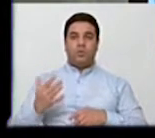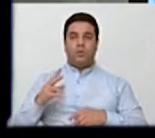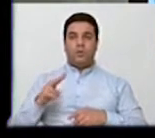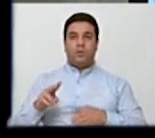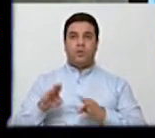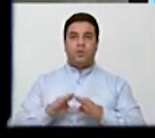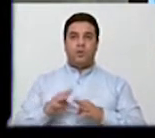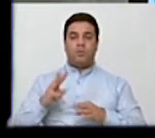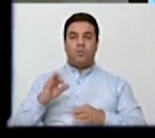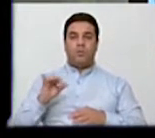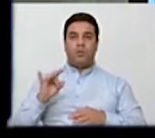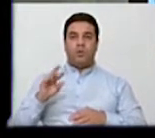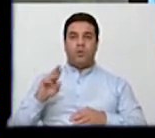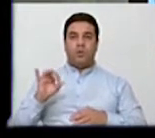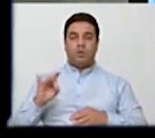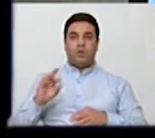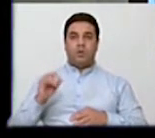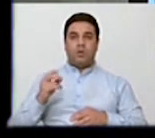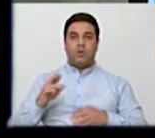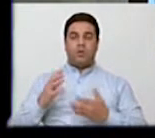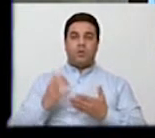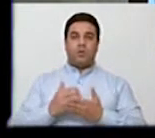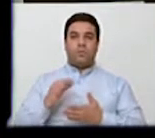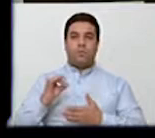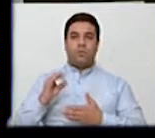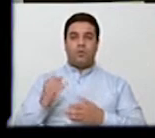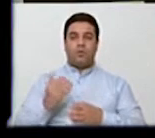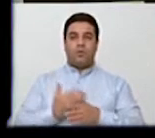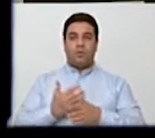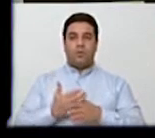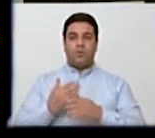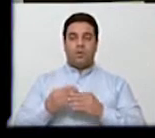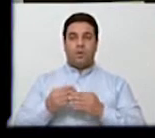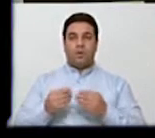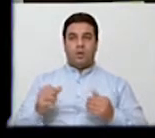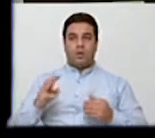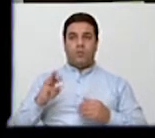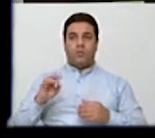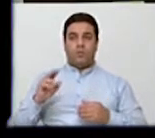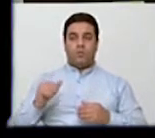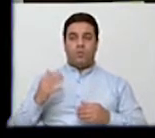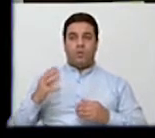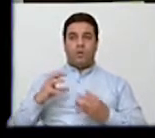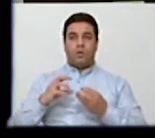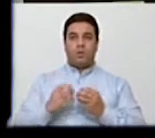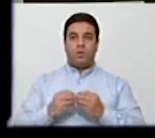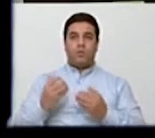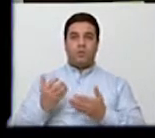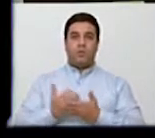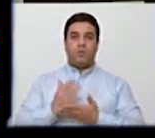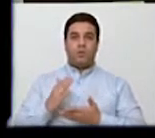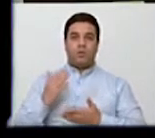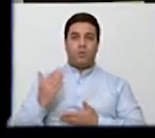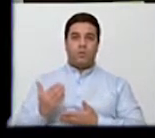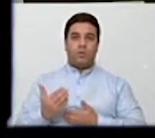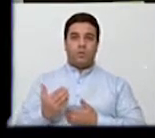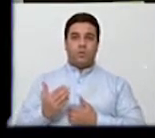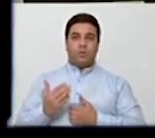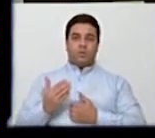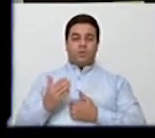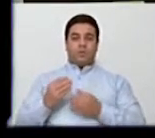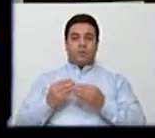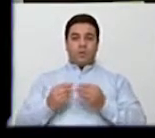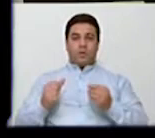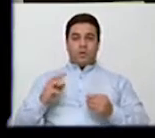Endi samallar konsentratsiyani topish formulasi orqali erigan modda miqdorini uning hajmiga nisbatini topadigan bo'lsak,